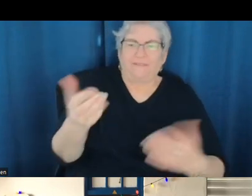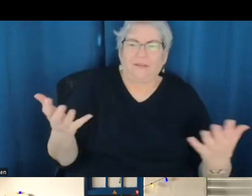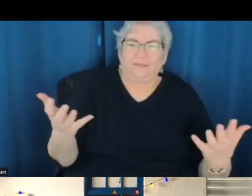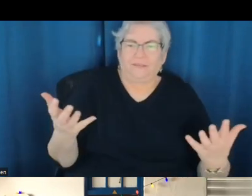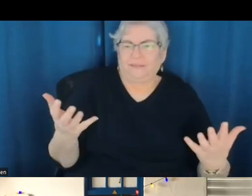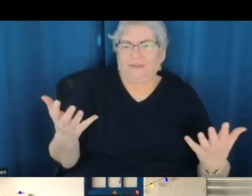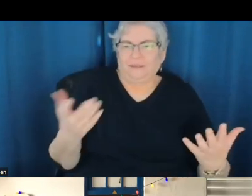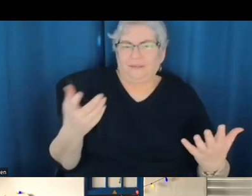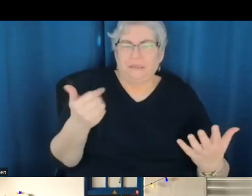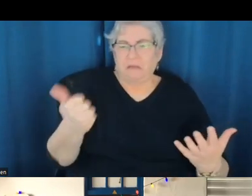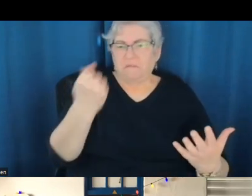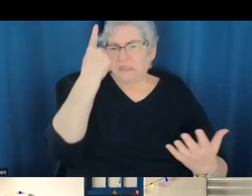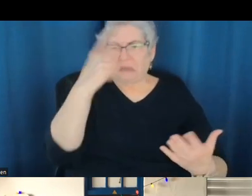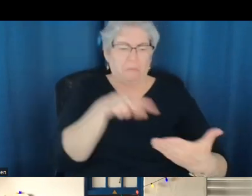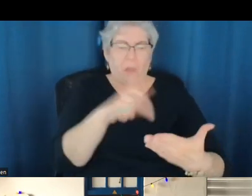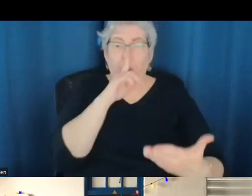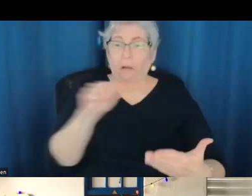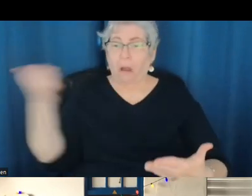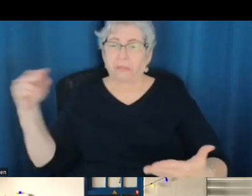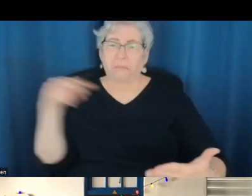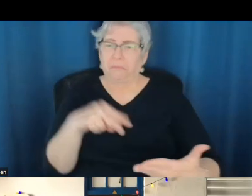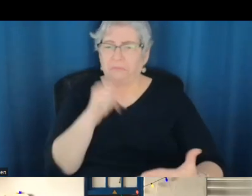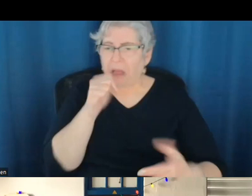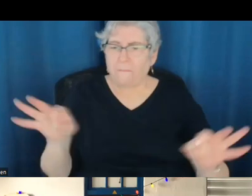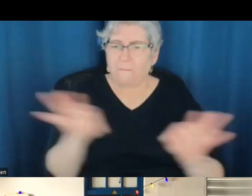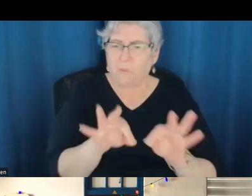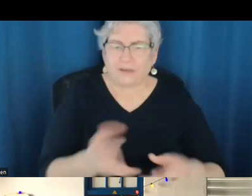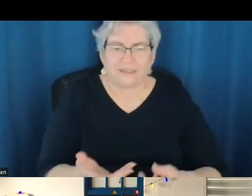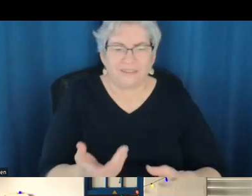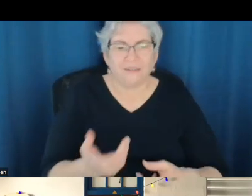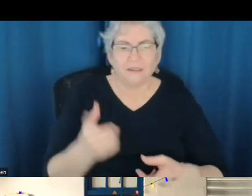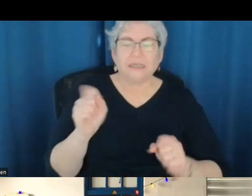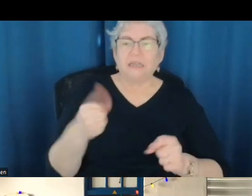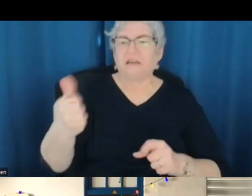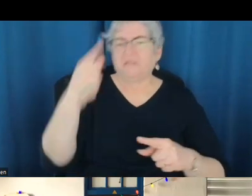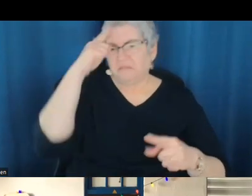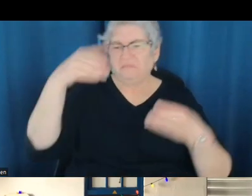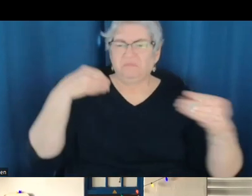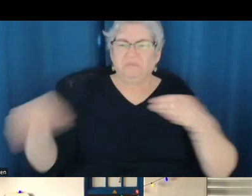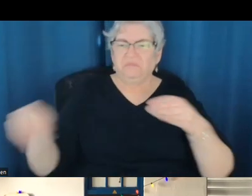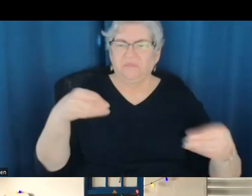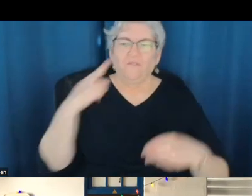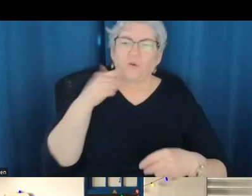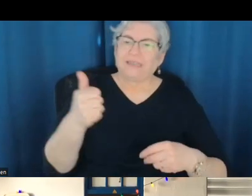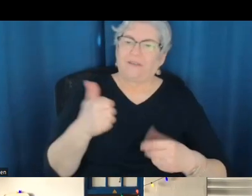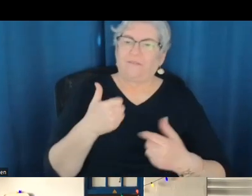only you need to understand your drawings. This gives you even more freedom to let loose and work through your design.